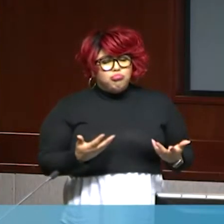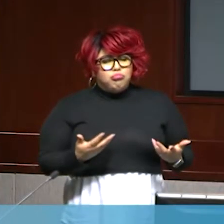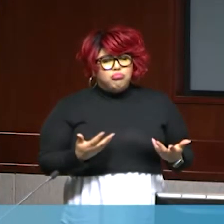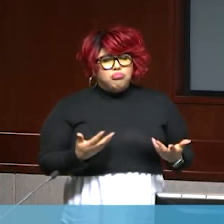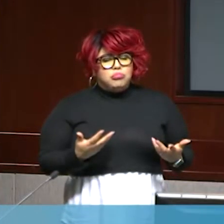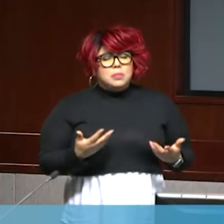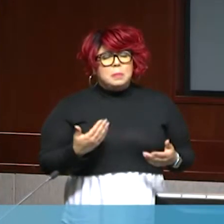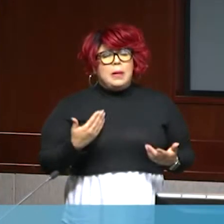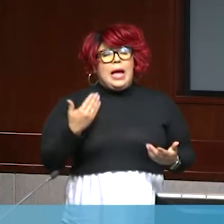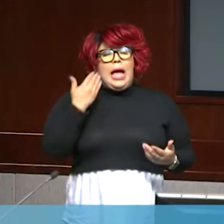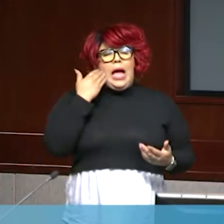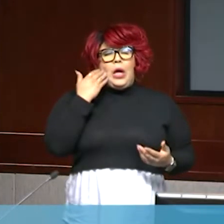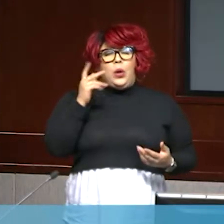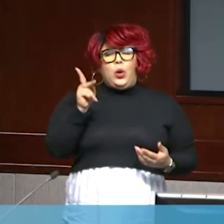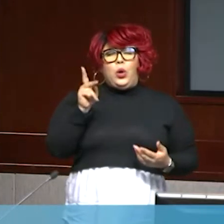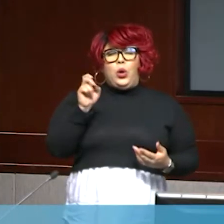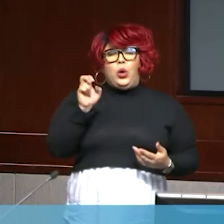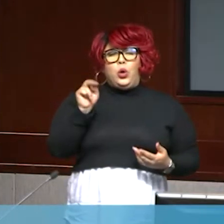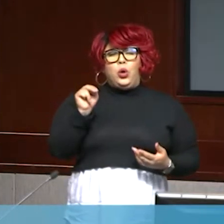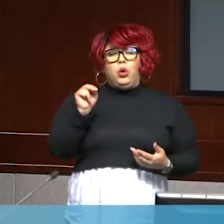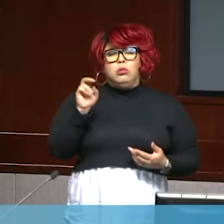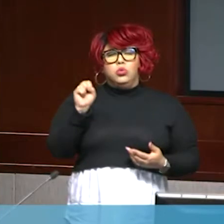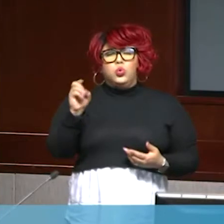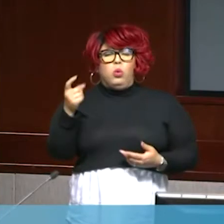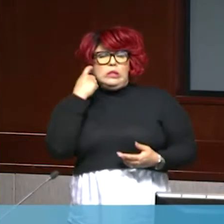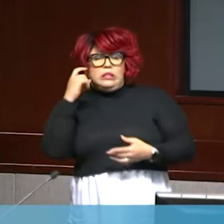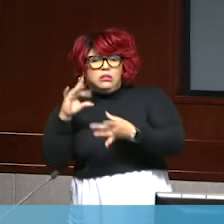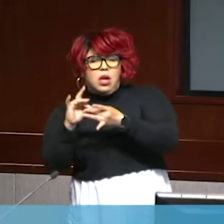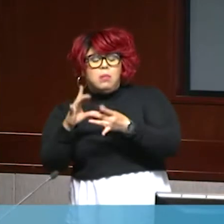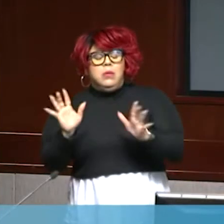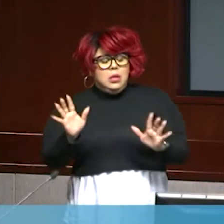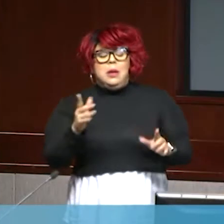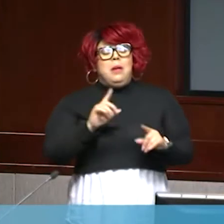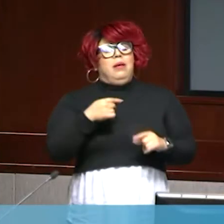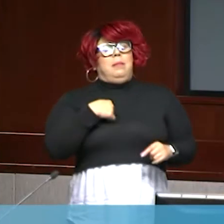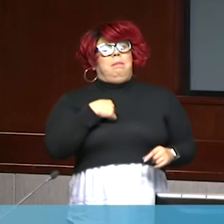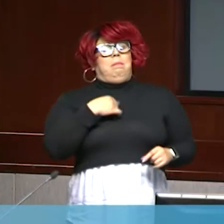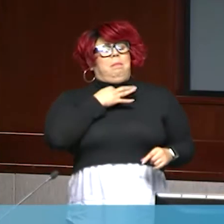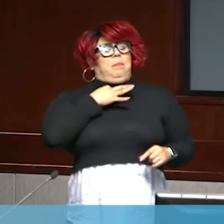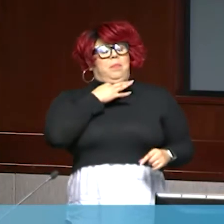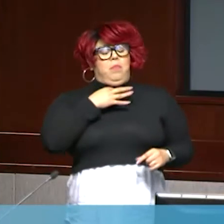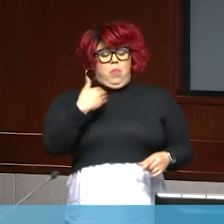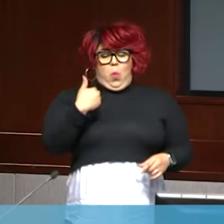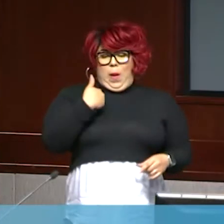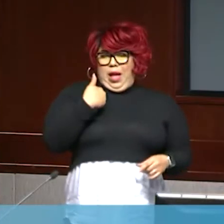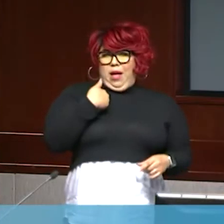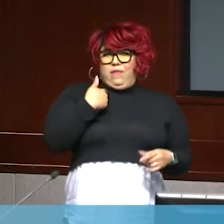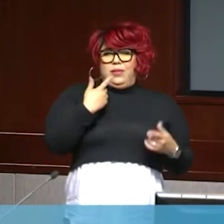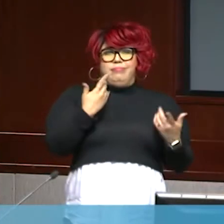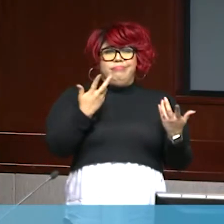know that Kern Soul also touched on this, but do we have specific daily,